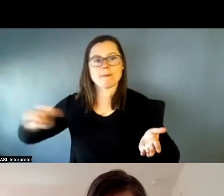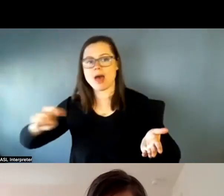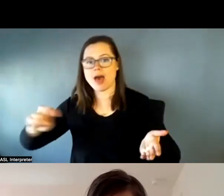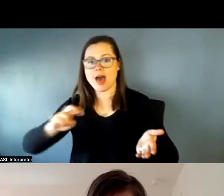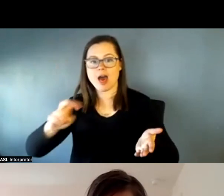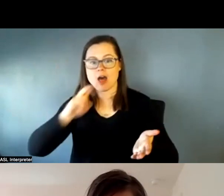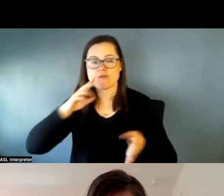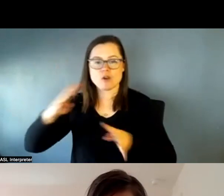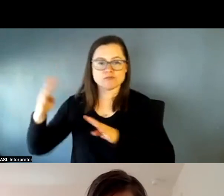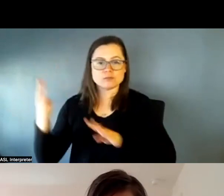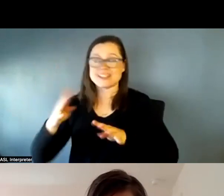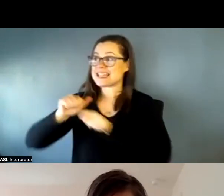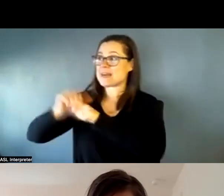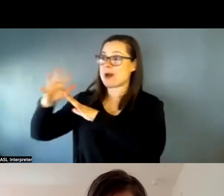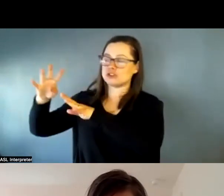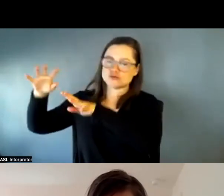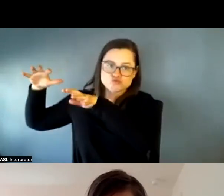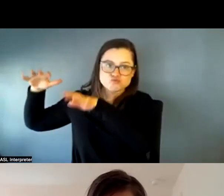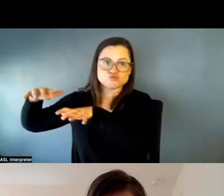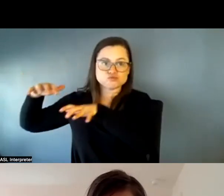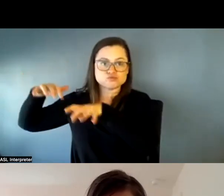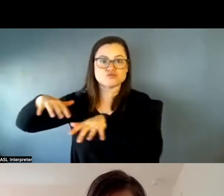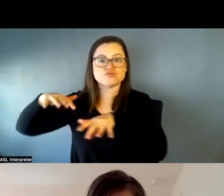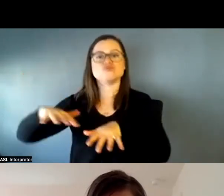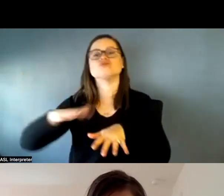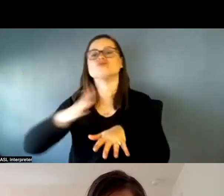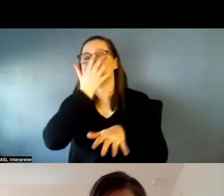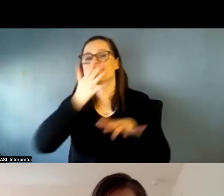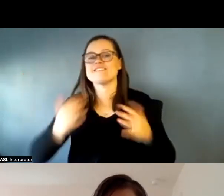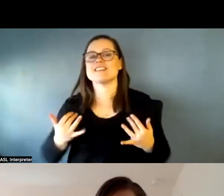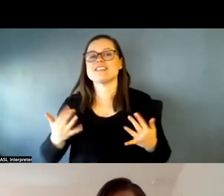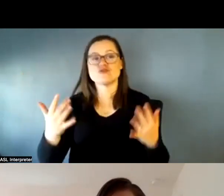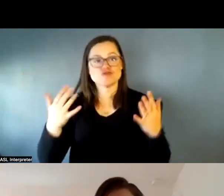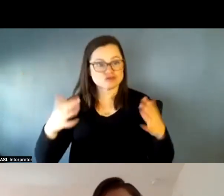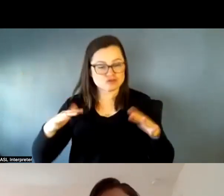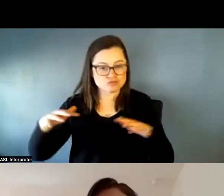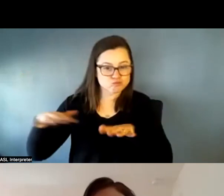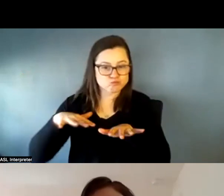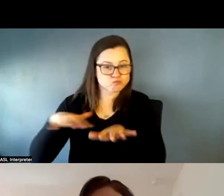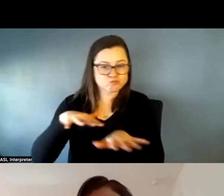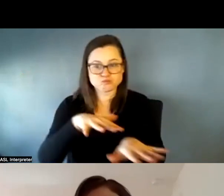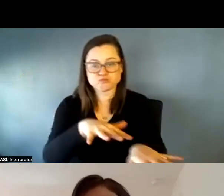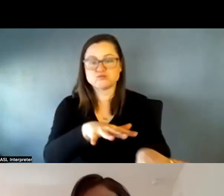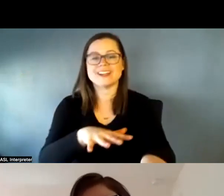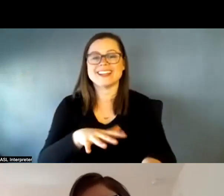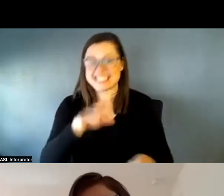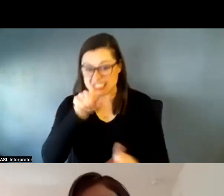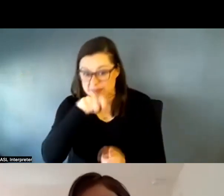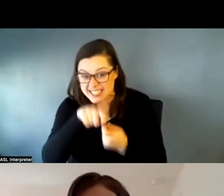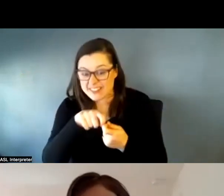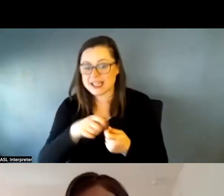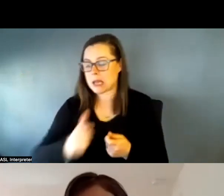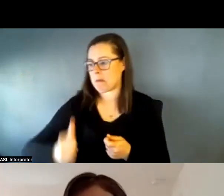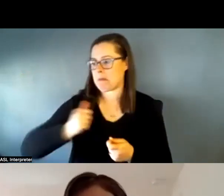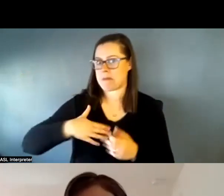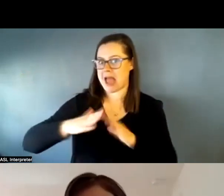of the mountains across some of these fields. And then in particular, a field out behind my house, up